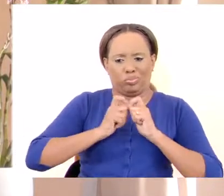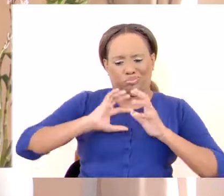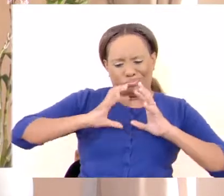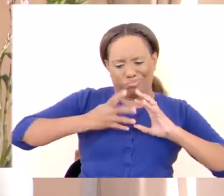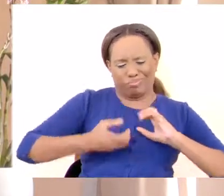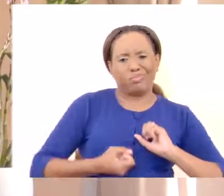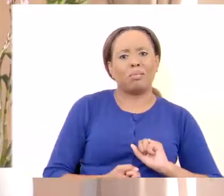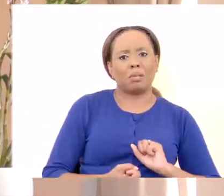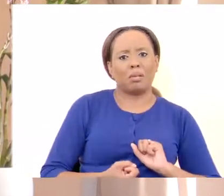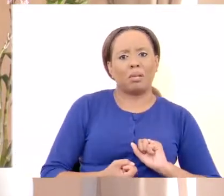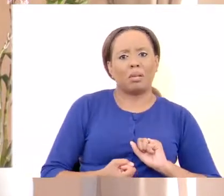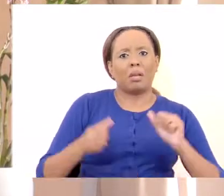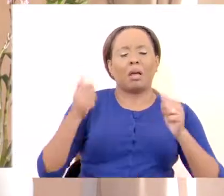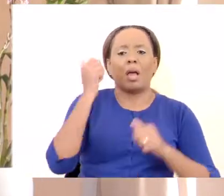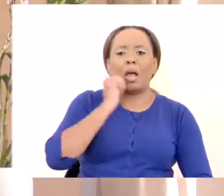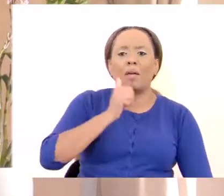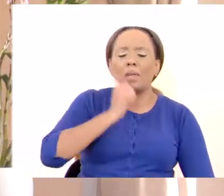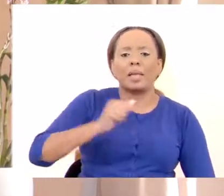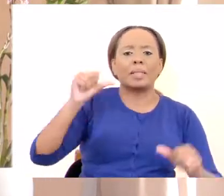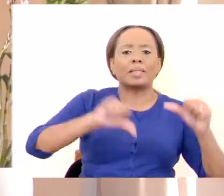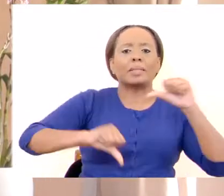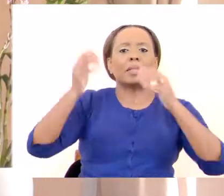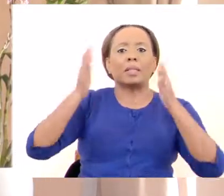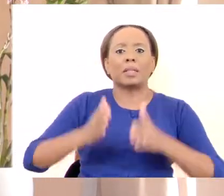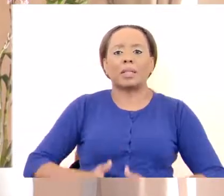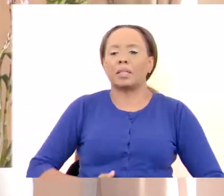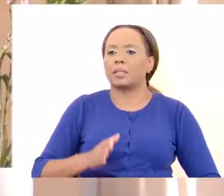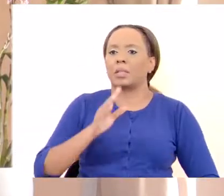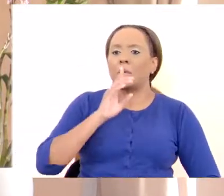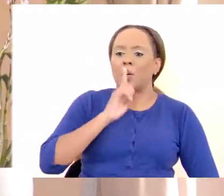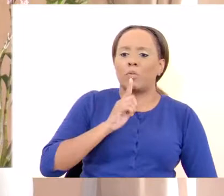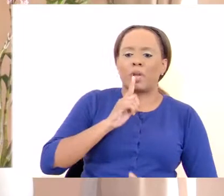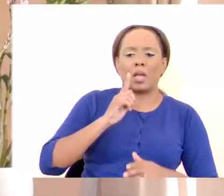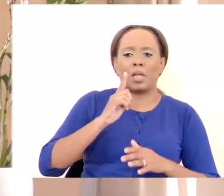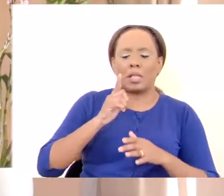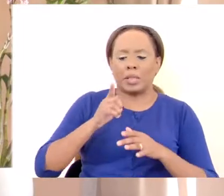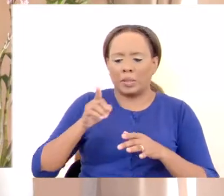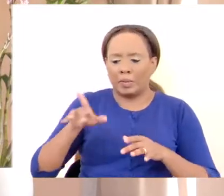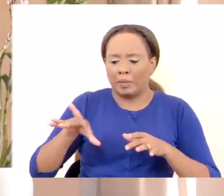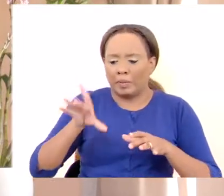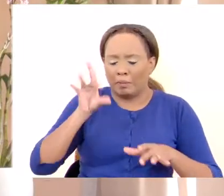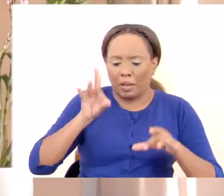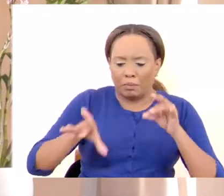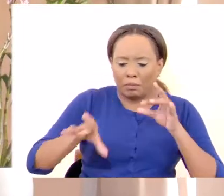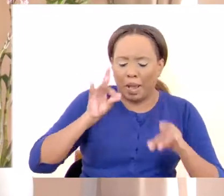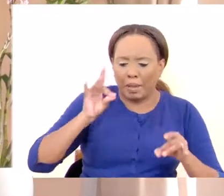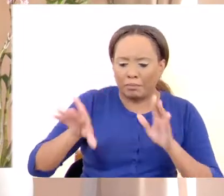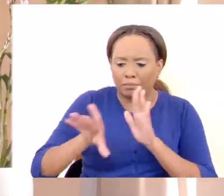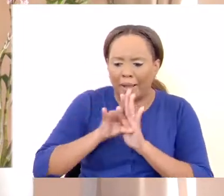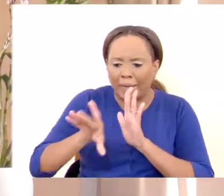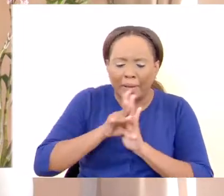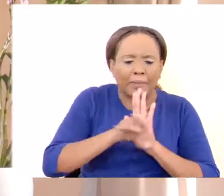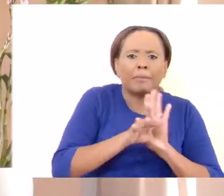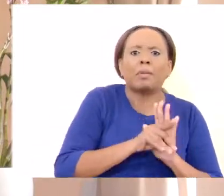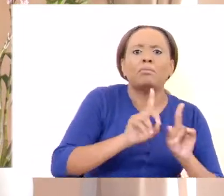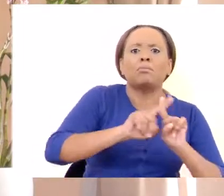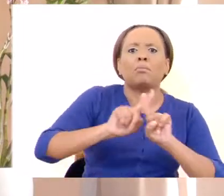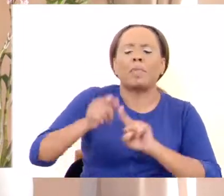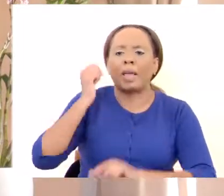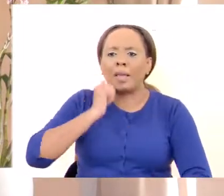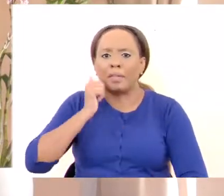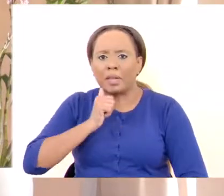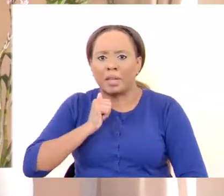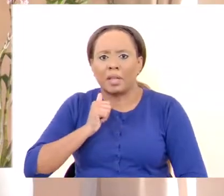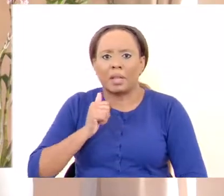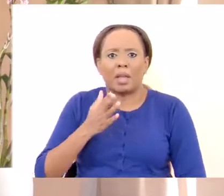its sequelae. The MIS-C syndrome has been described in literature published by the Mayo Clinic as an excessive